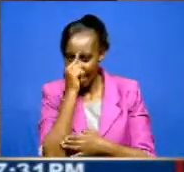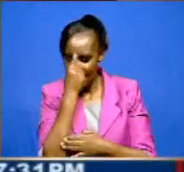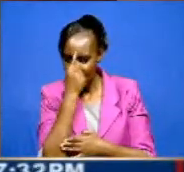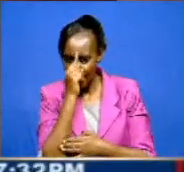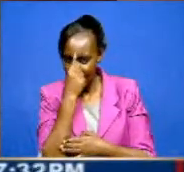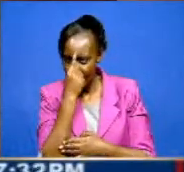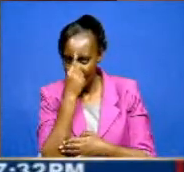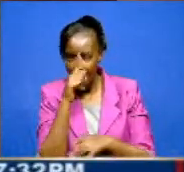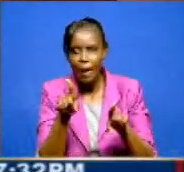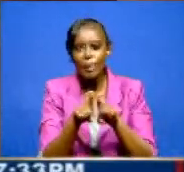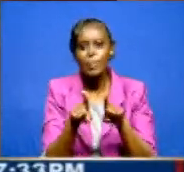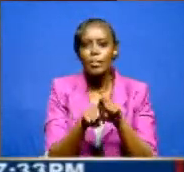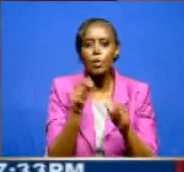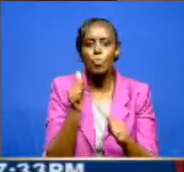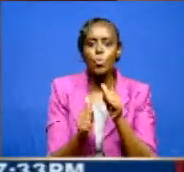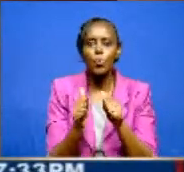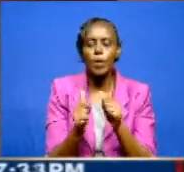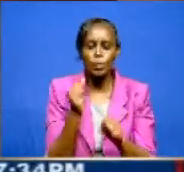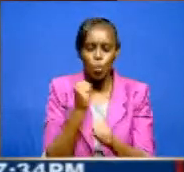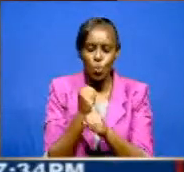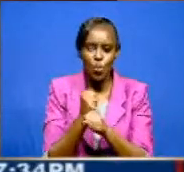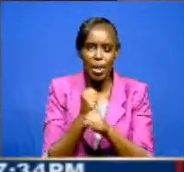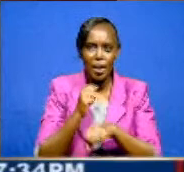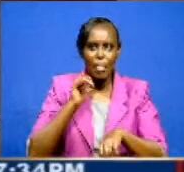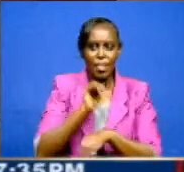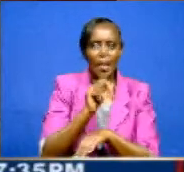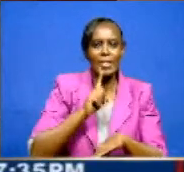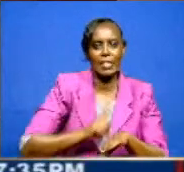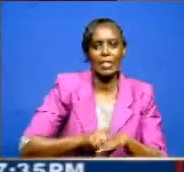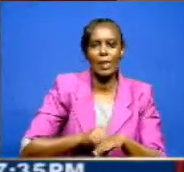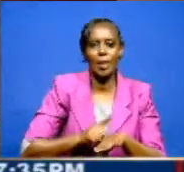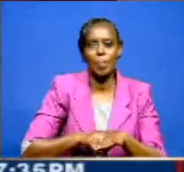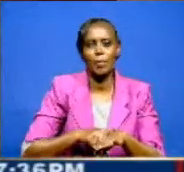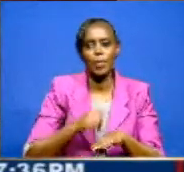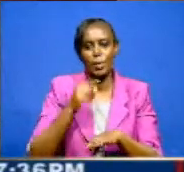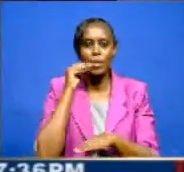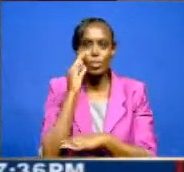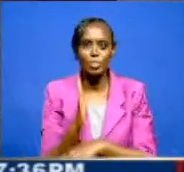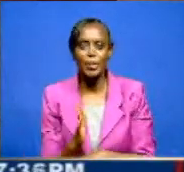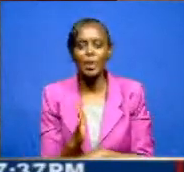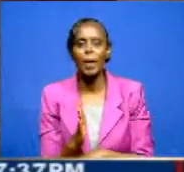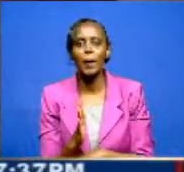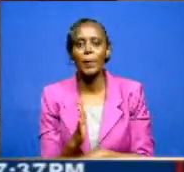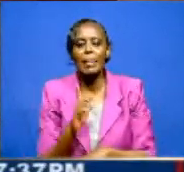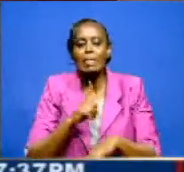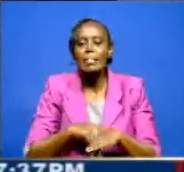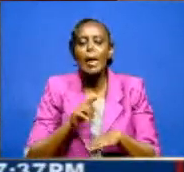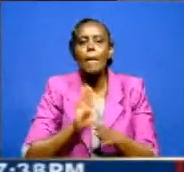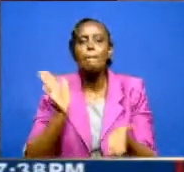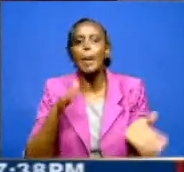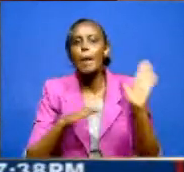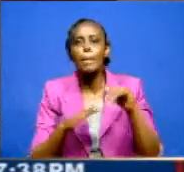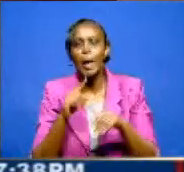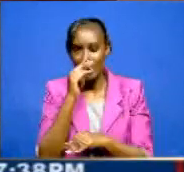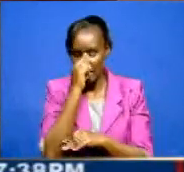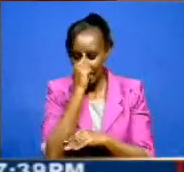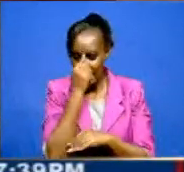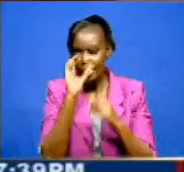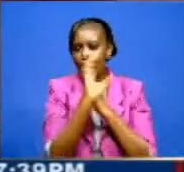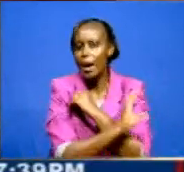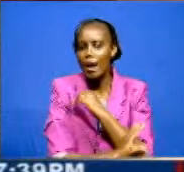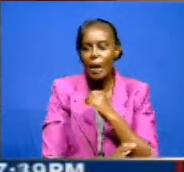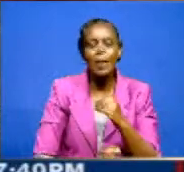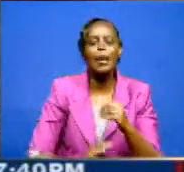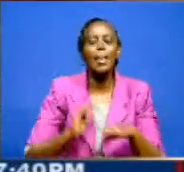the mikatapas which were assigned at that time. Do you know, Mr. Speaker, when they went back to India,